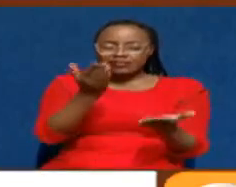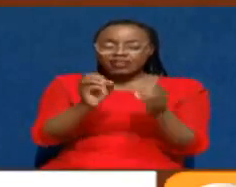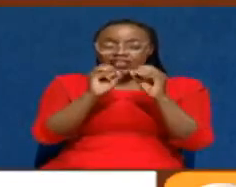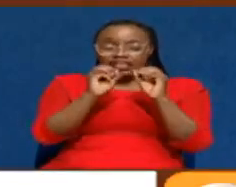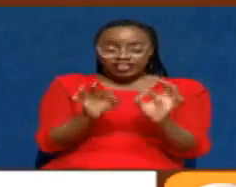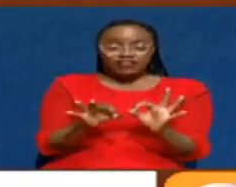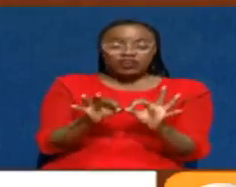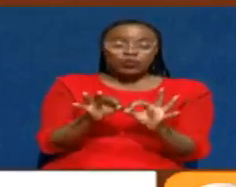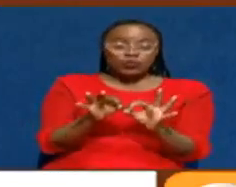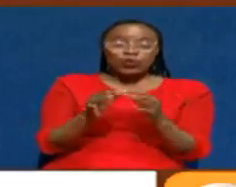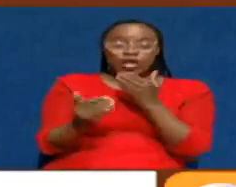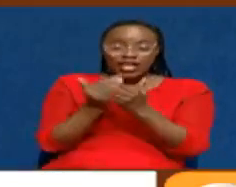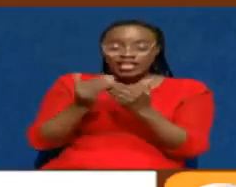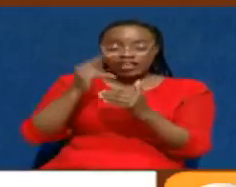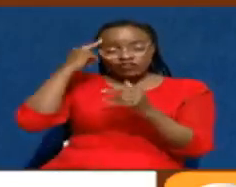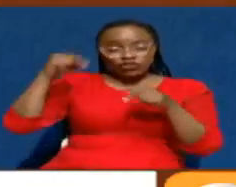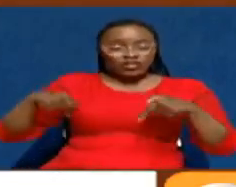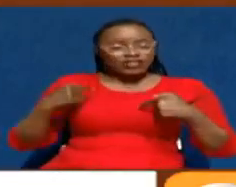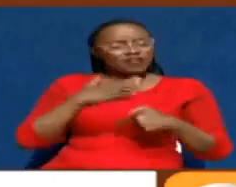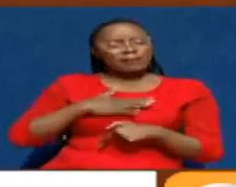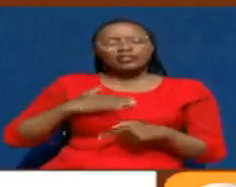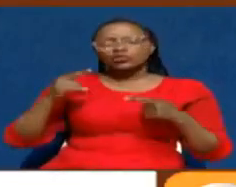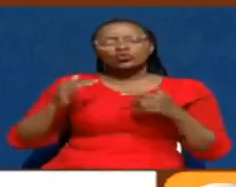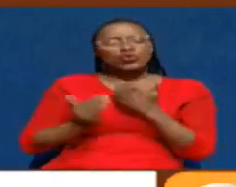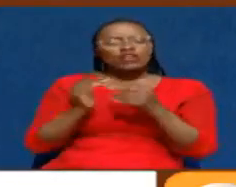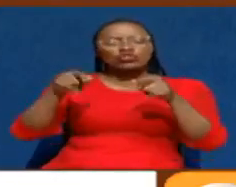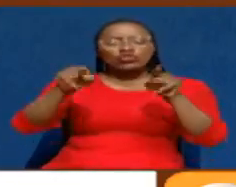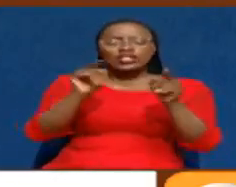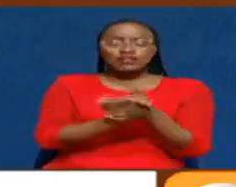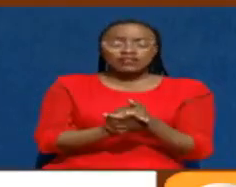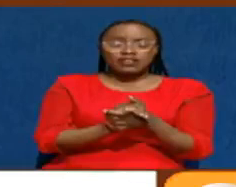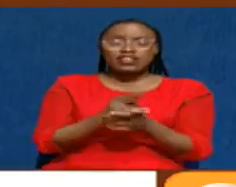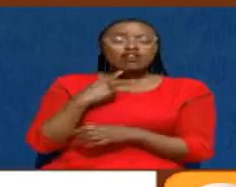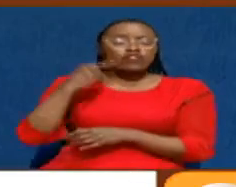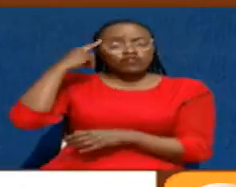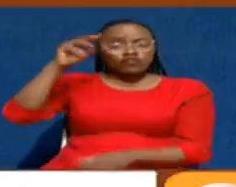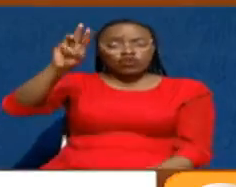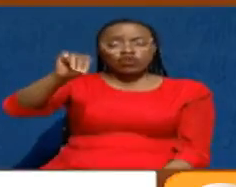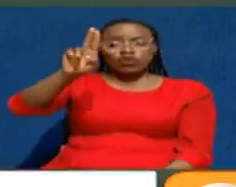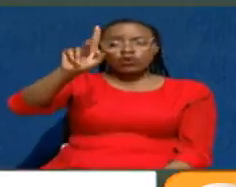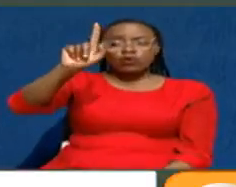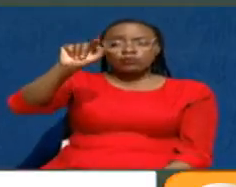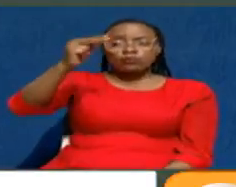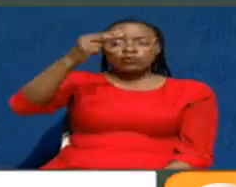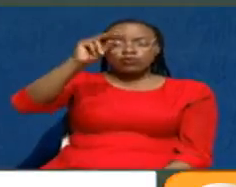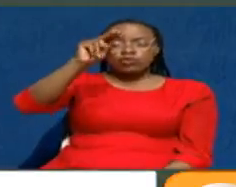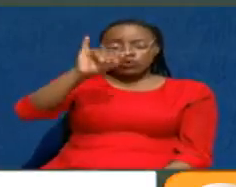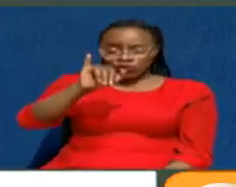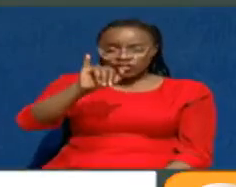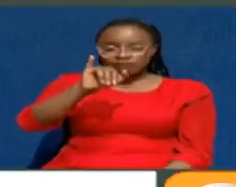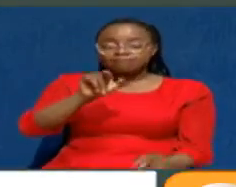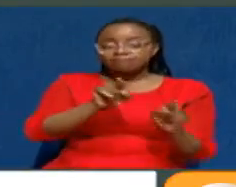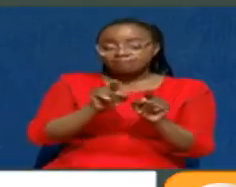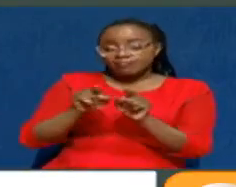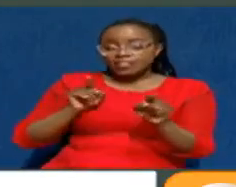not taking care of yourself, please take care of yourself. It is the voice of Muthoni Muigai, a relative of